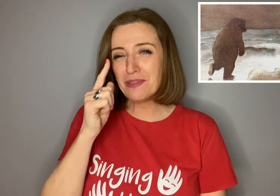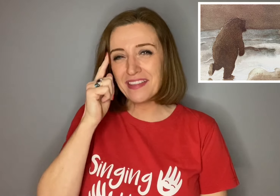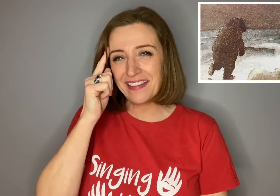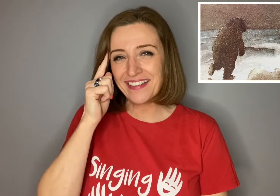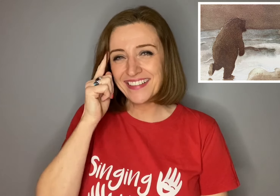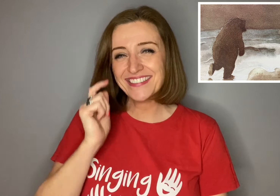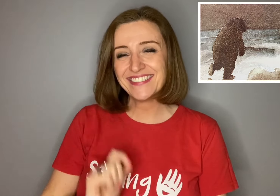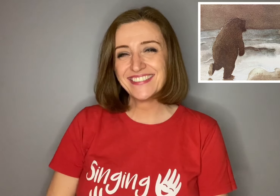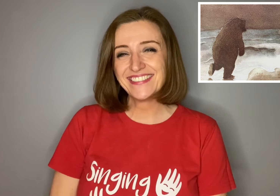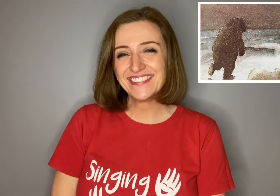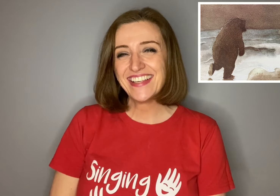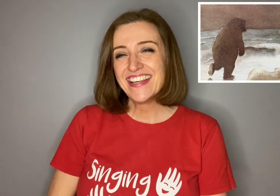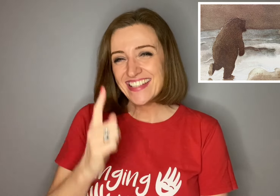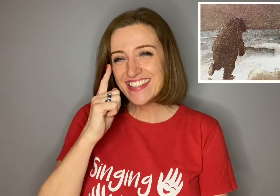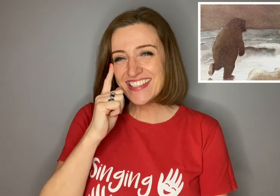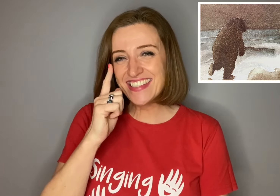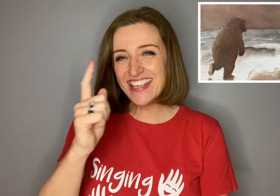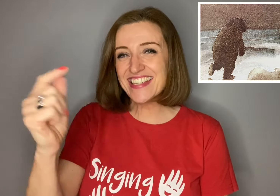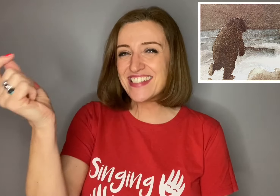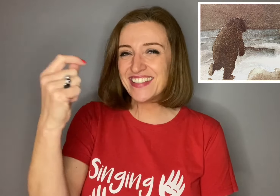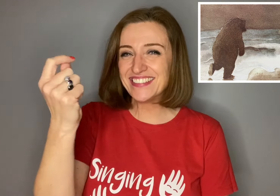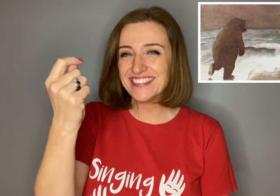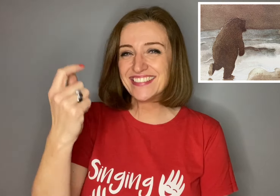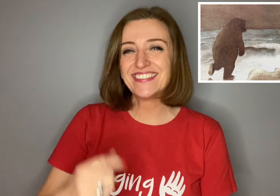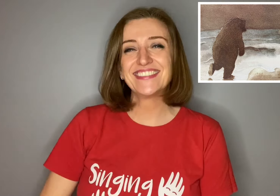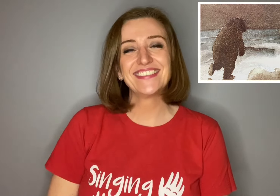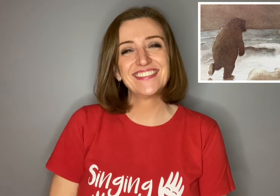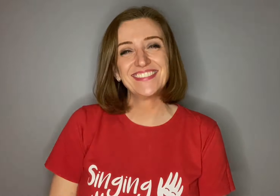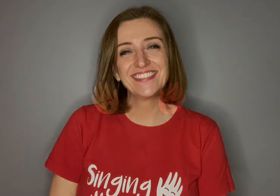you think? See you soon.